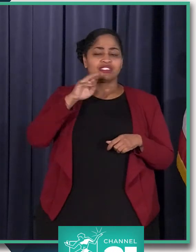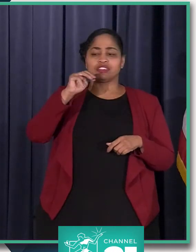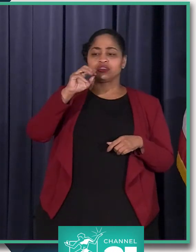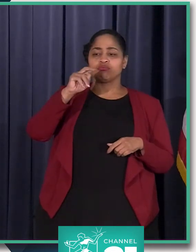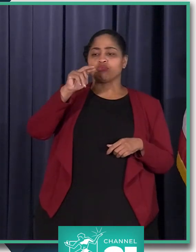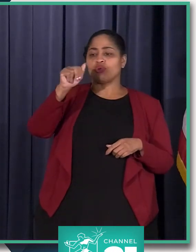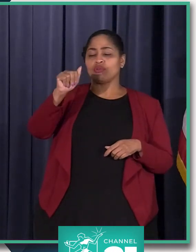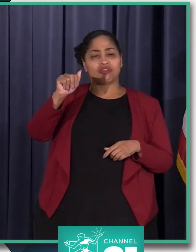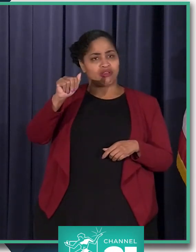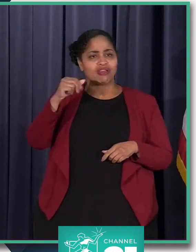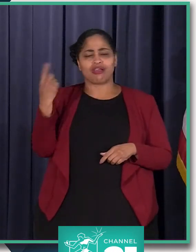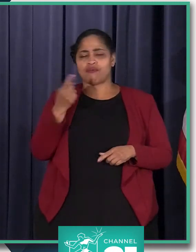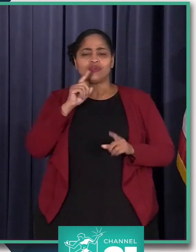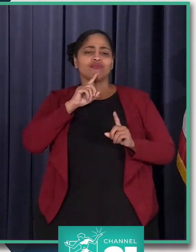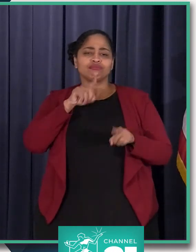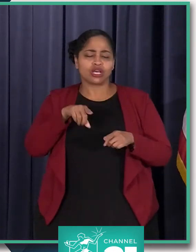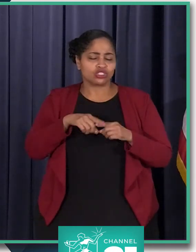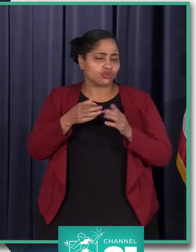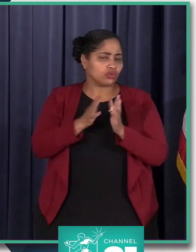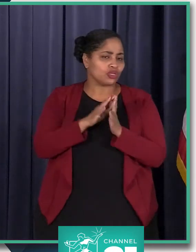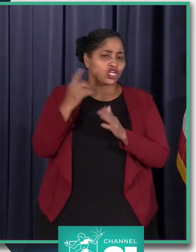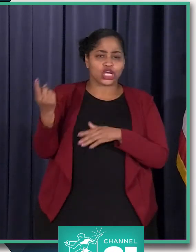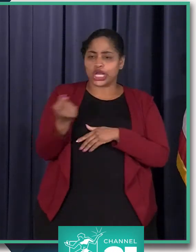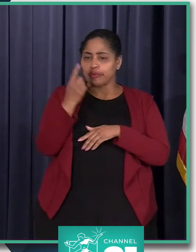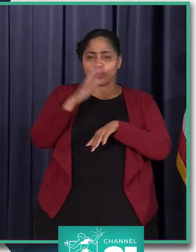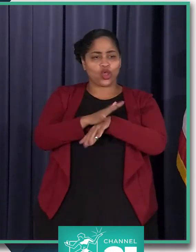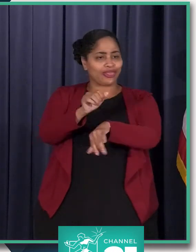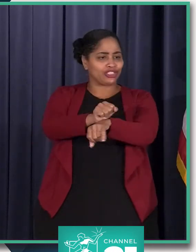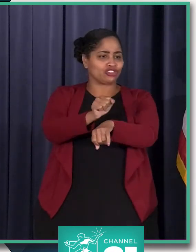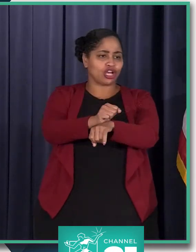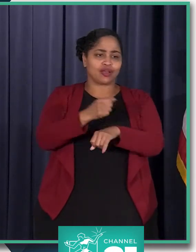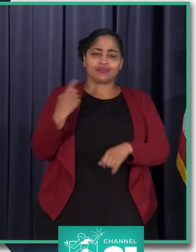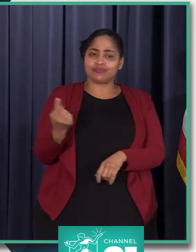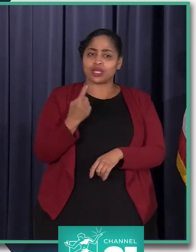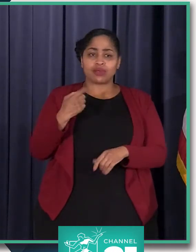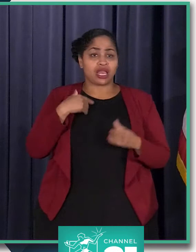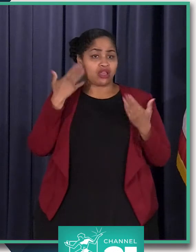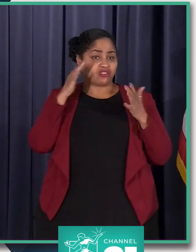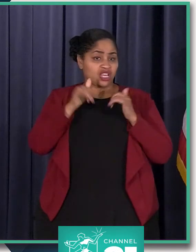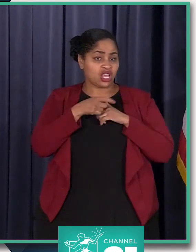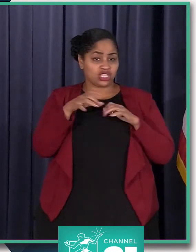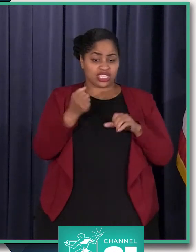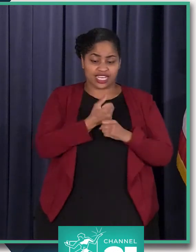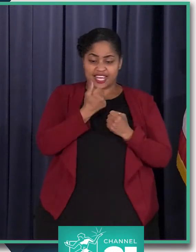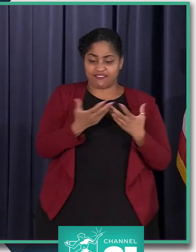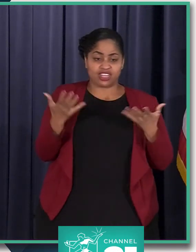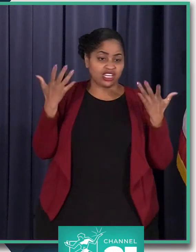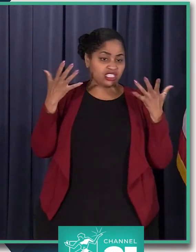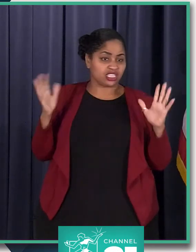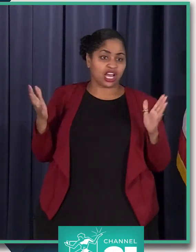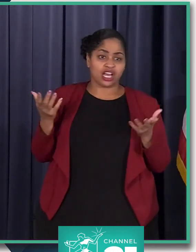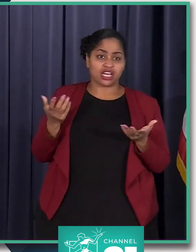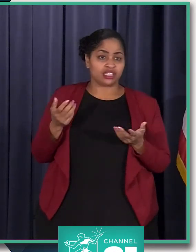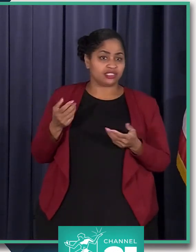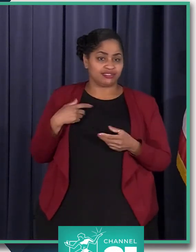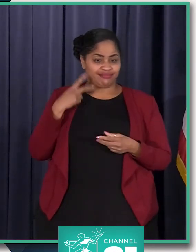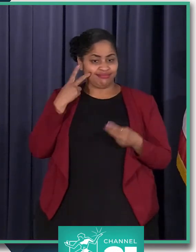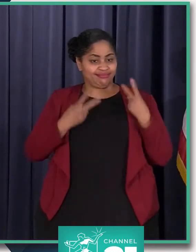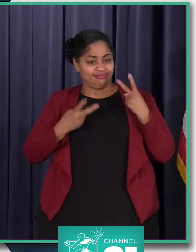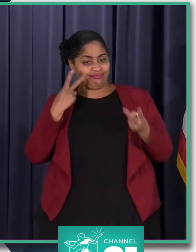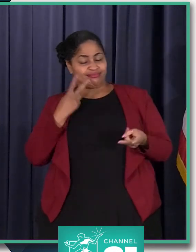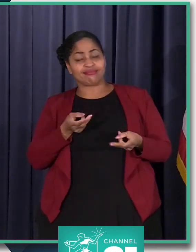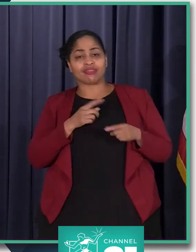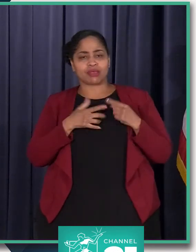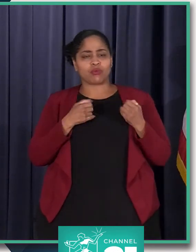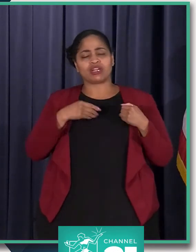to requests. She's constantly on the job. I don't know how she gets everything done that she gets done, but I just